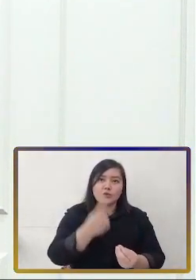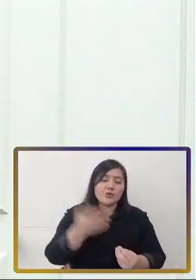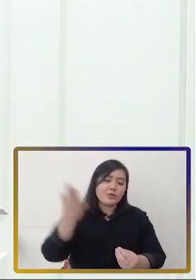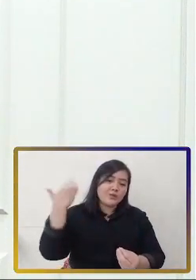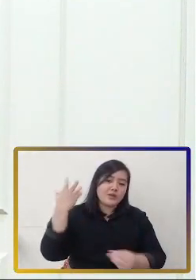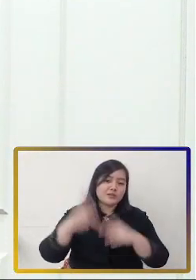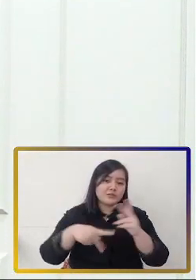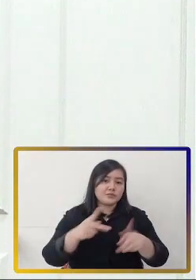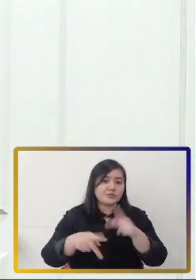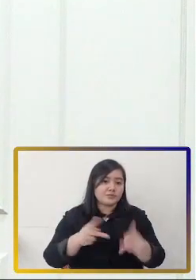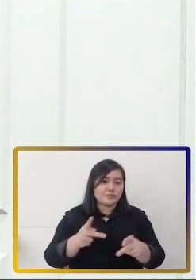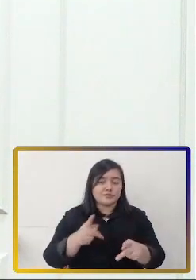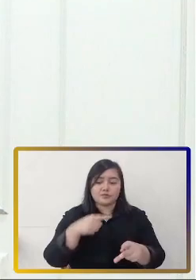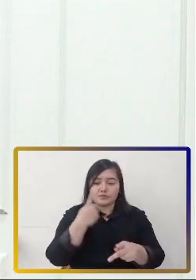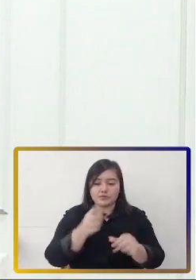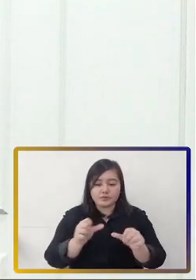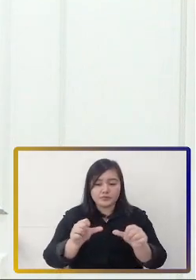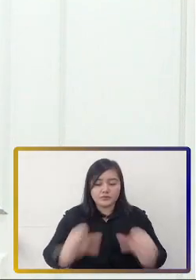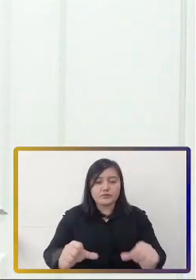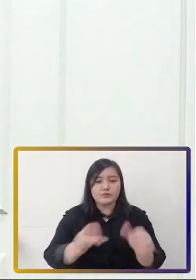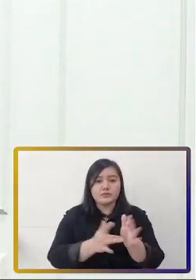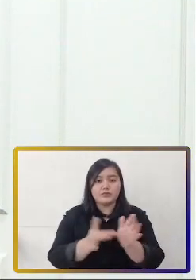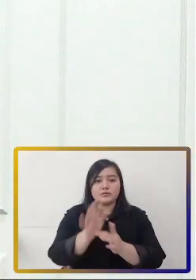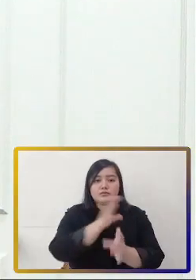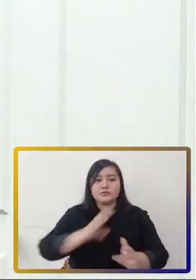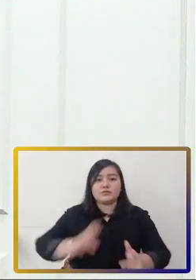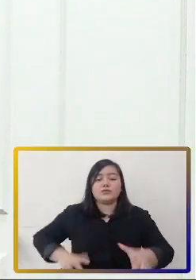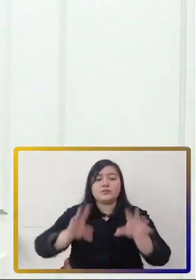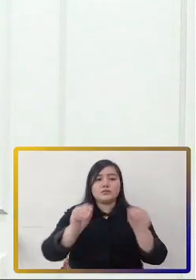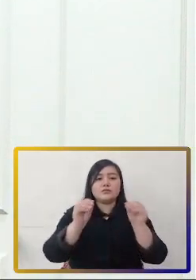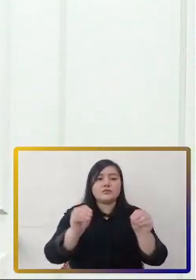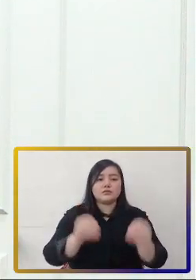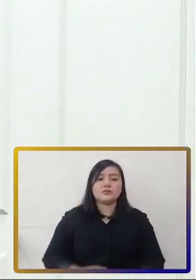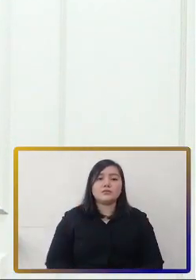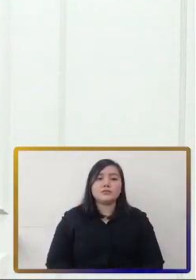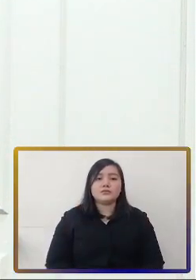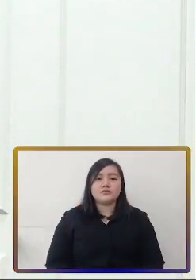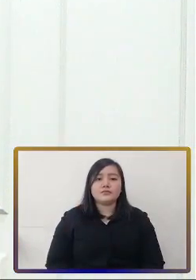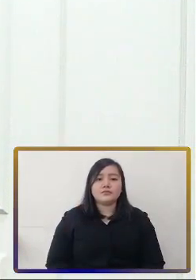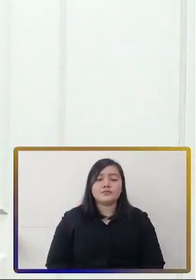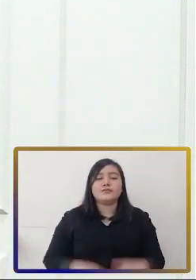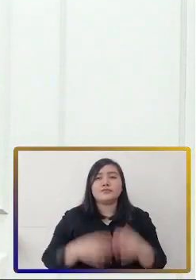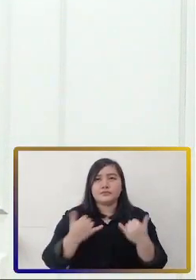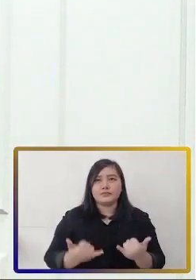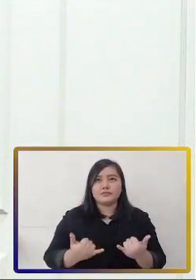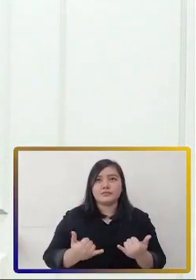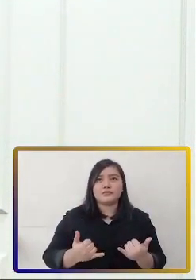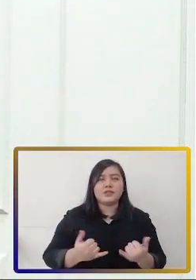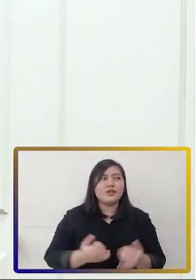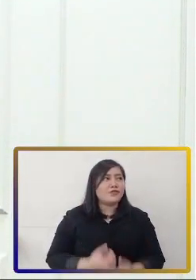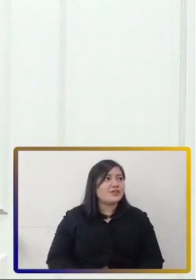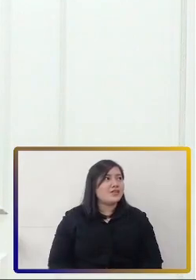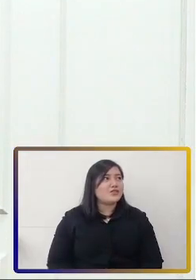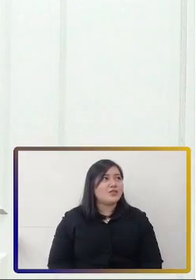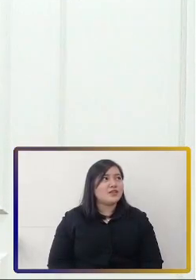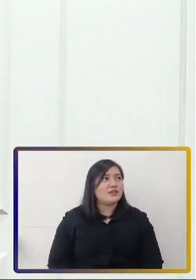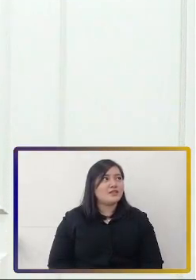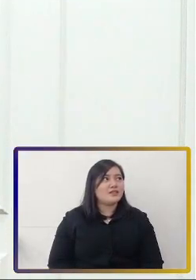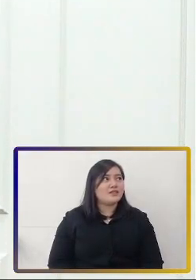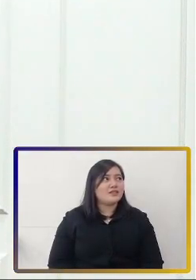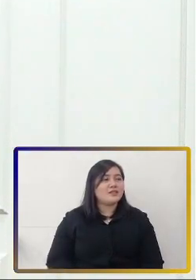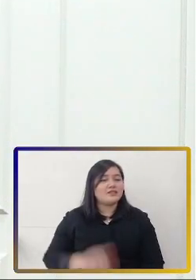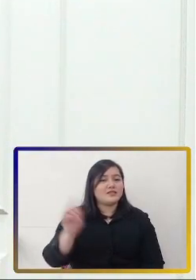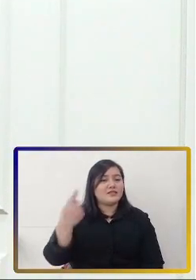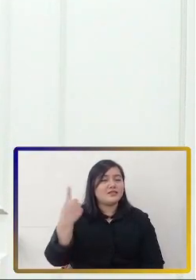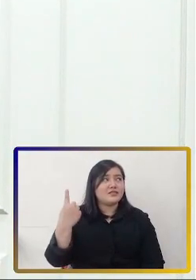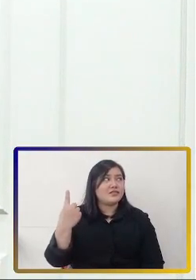Panginoon Hesus Kristo. Alright? First century Christianity. Alright? Punta po tayo sa Christianity in